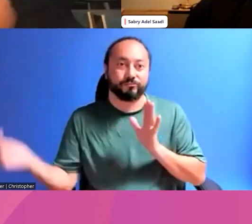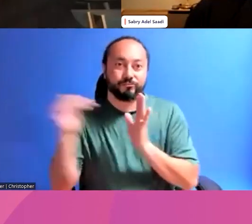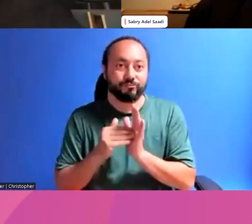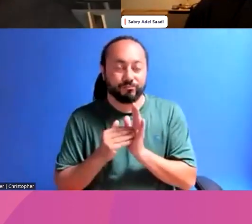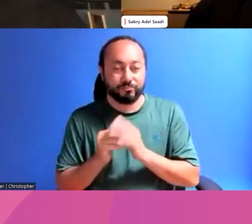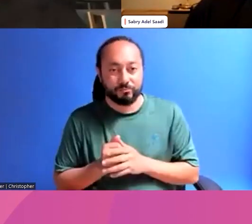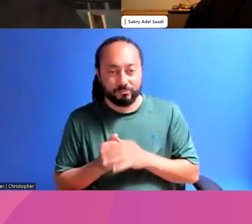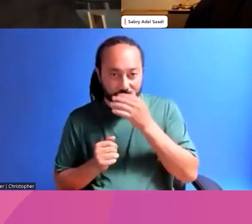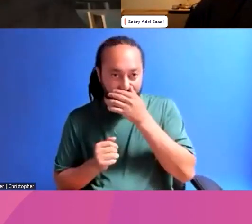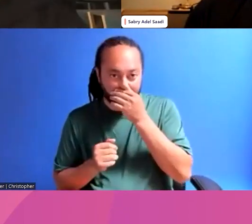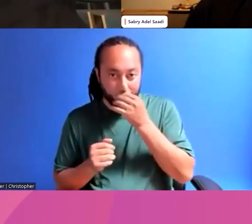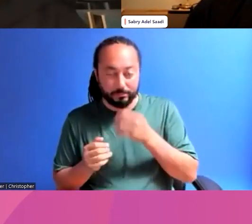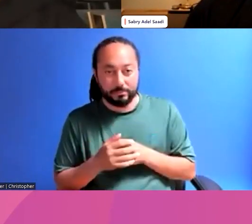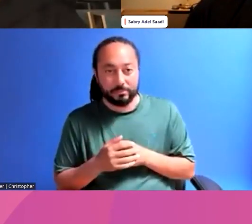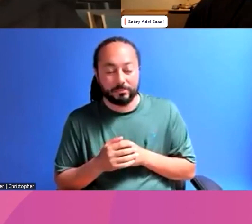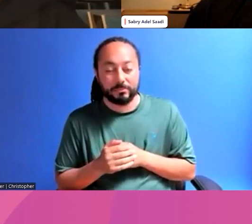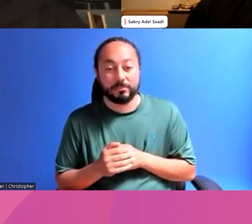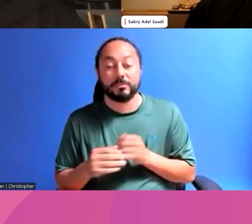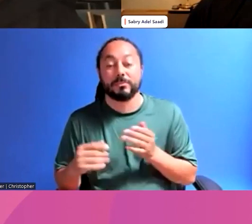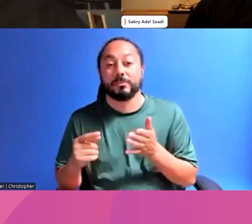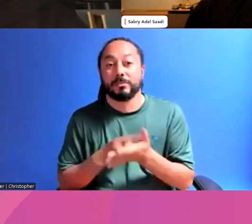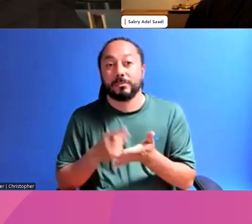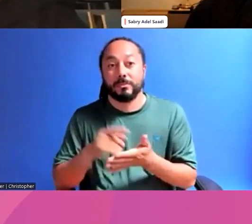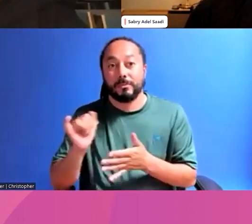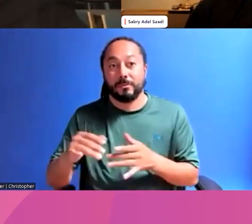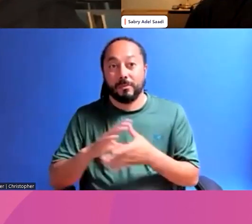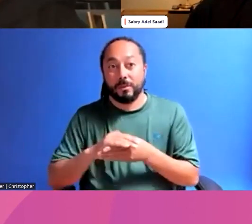And sometimes that narrative can be